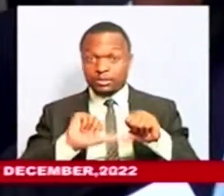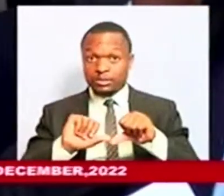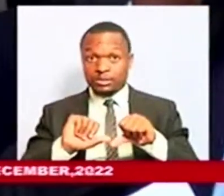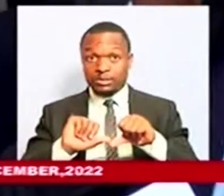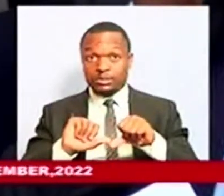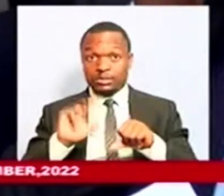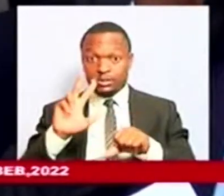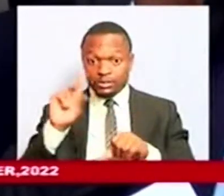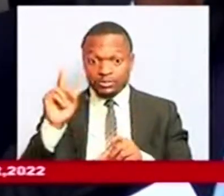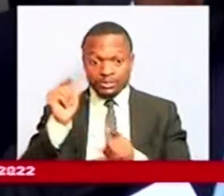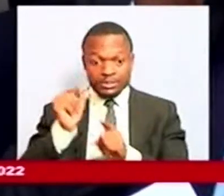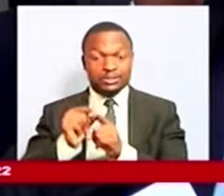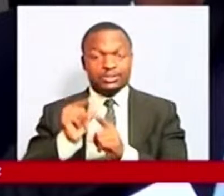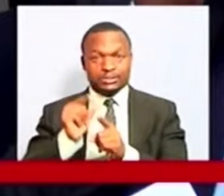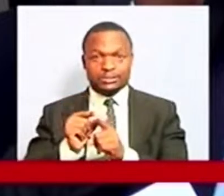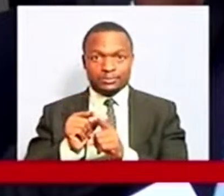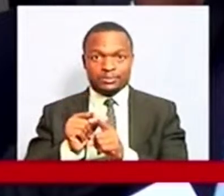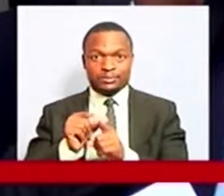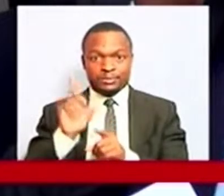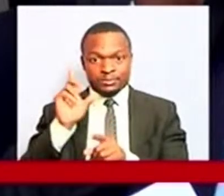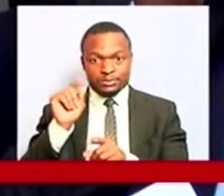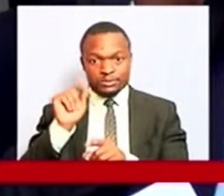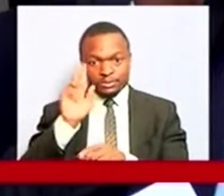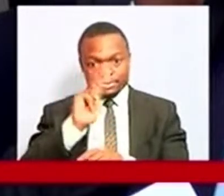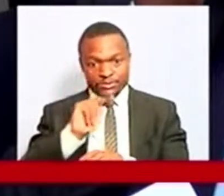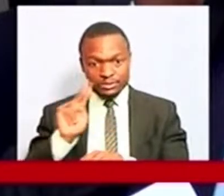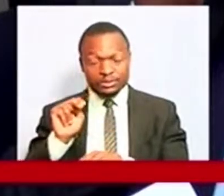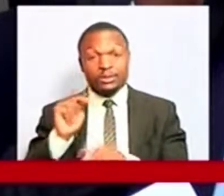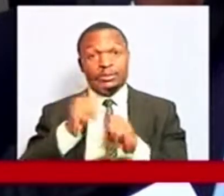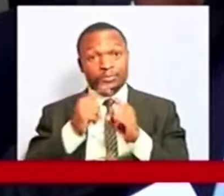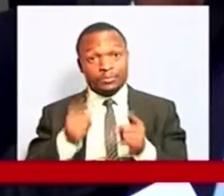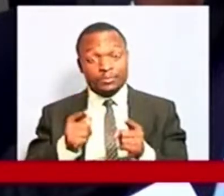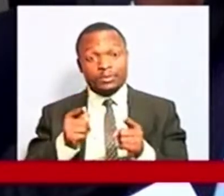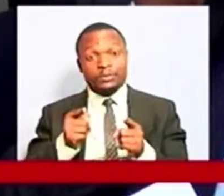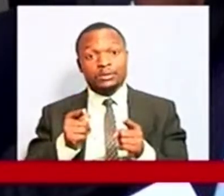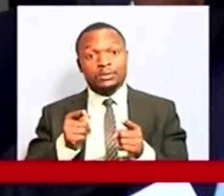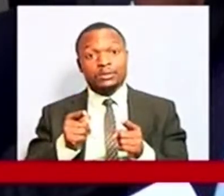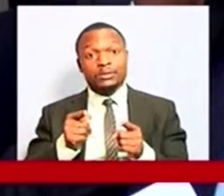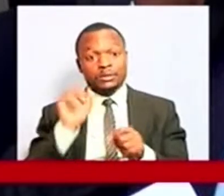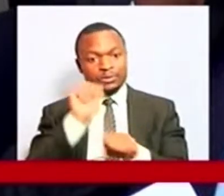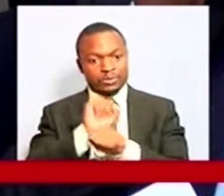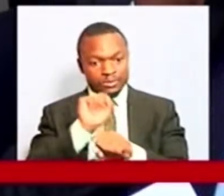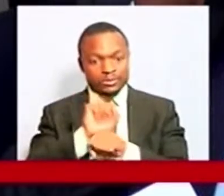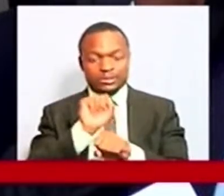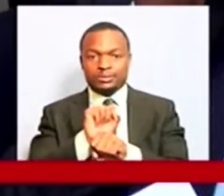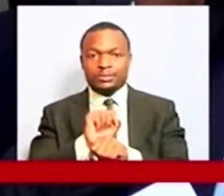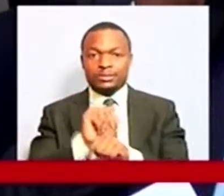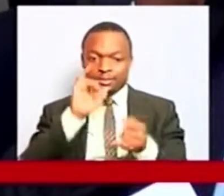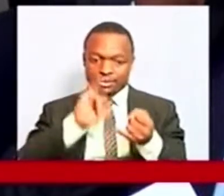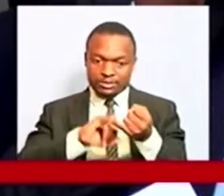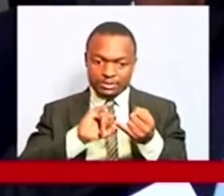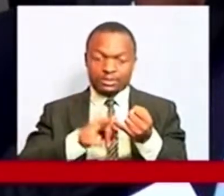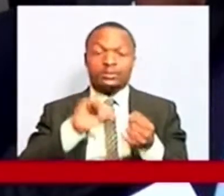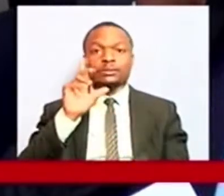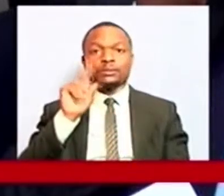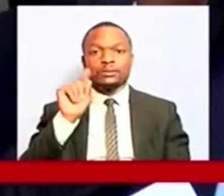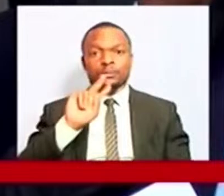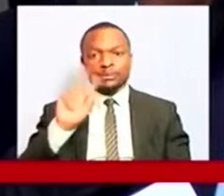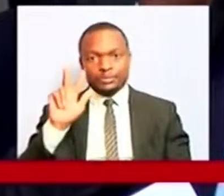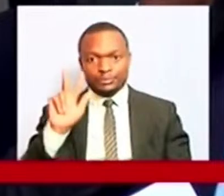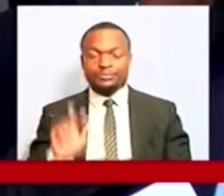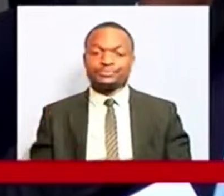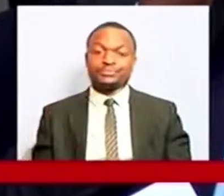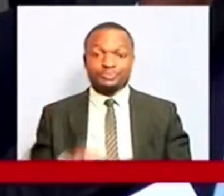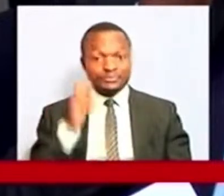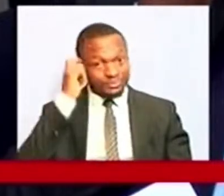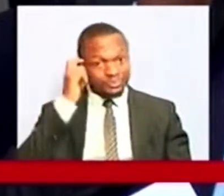at 31st December 2022. But the execution of the assignment was September 2023. I thought